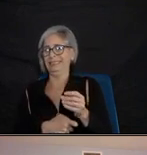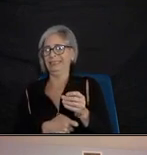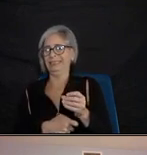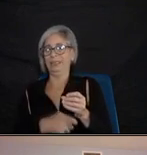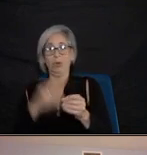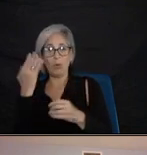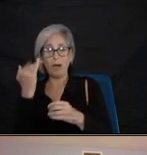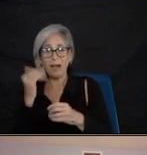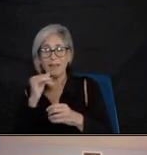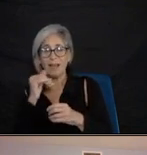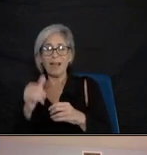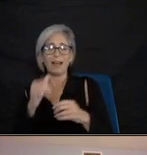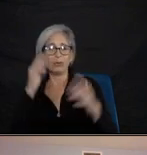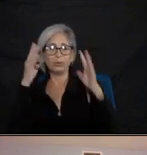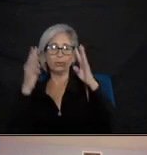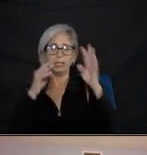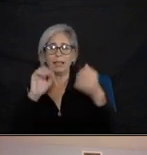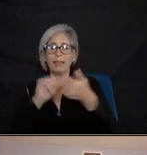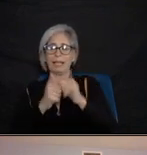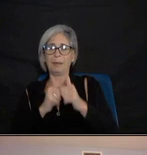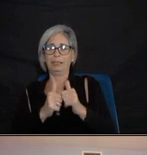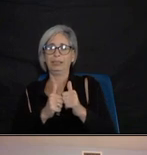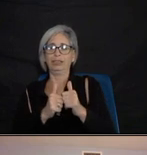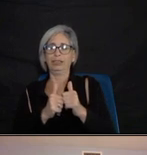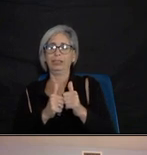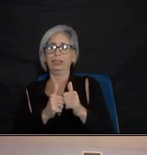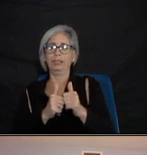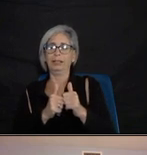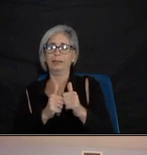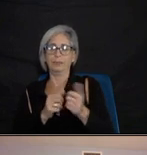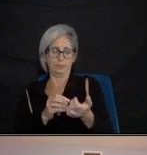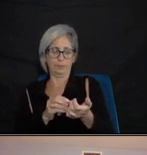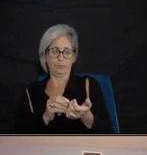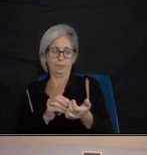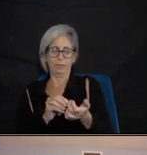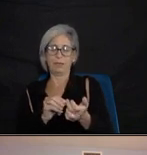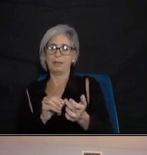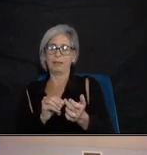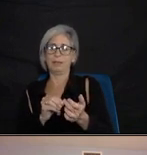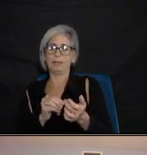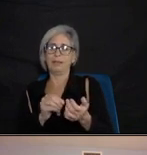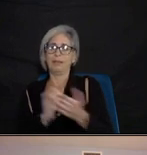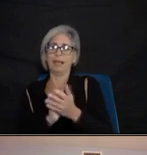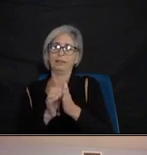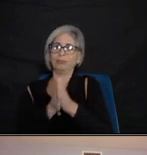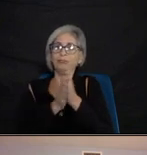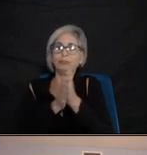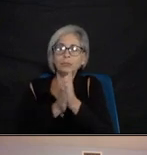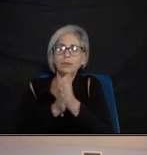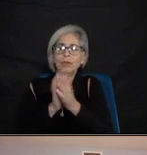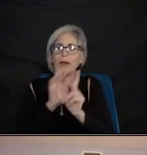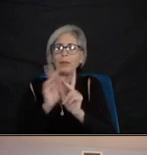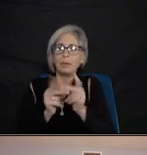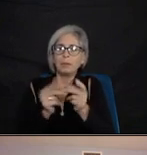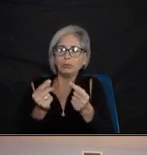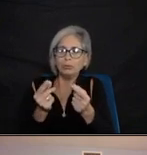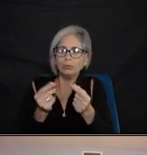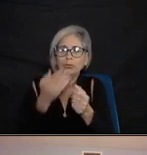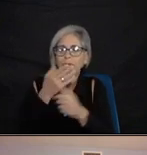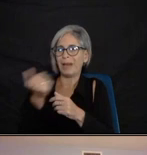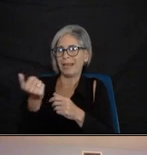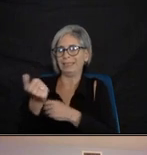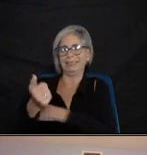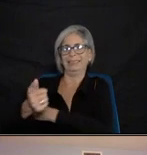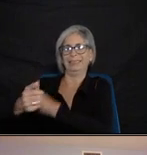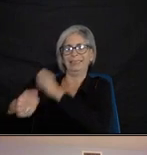doesn't create the competition that gives incentive for people to do what the best